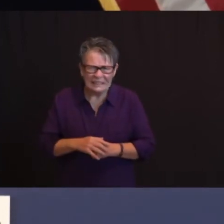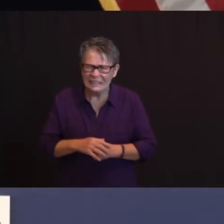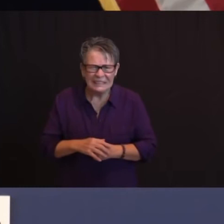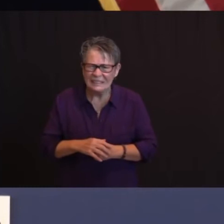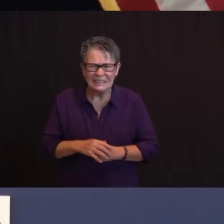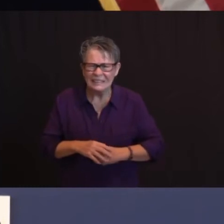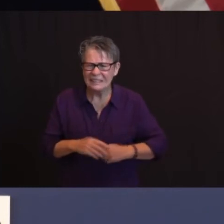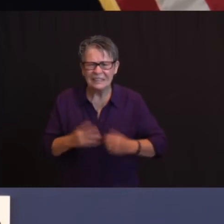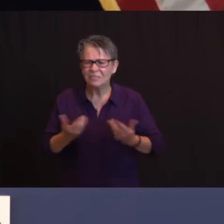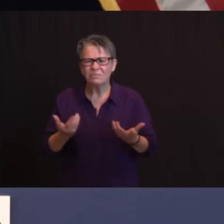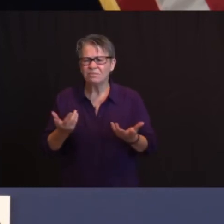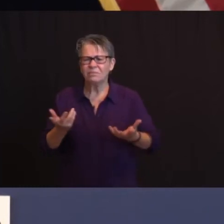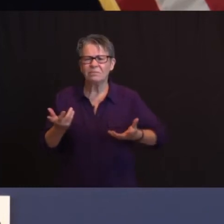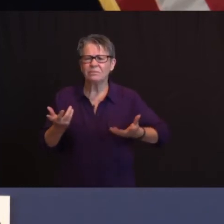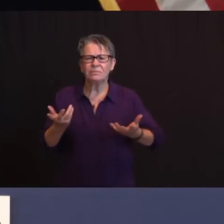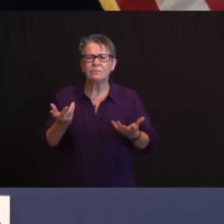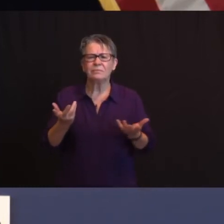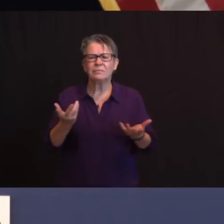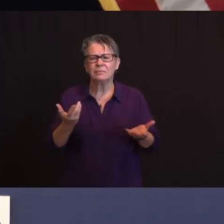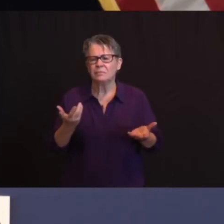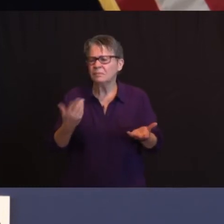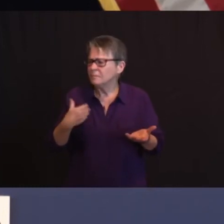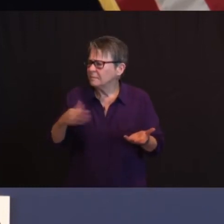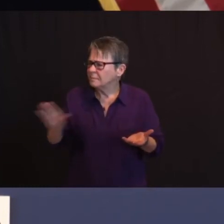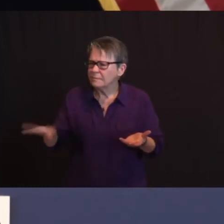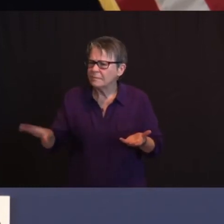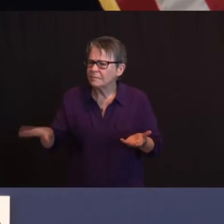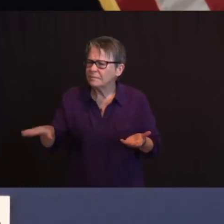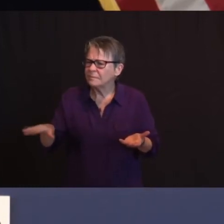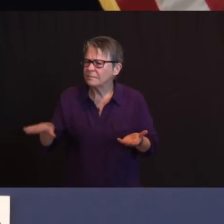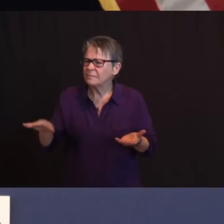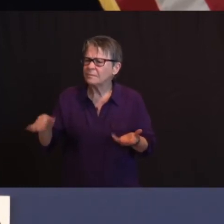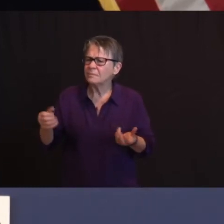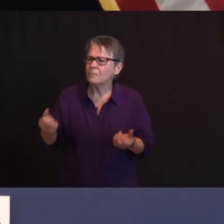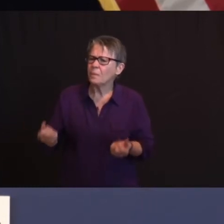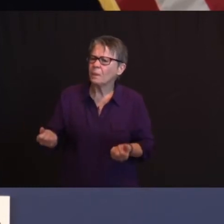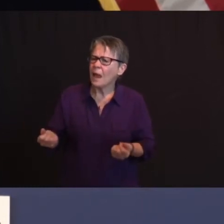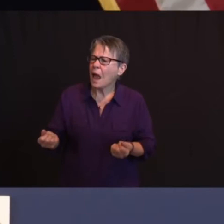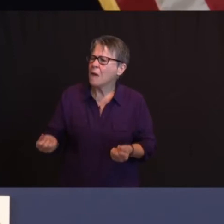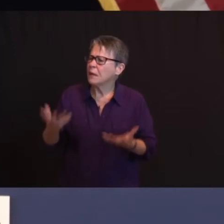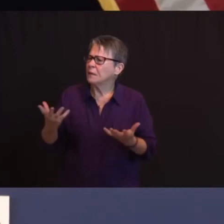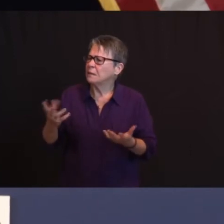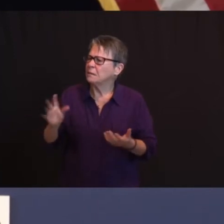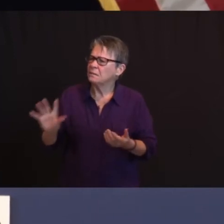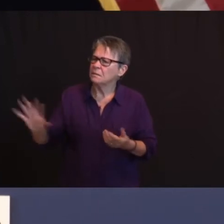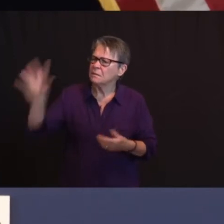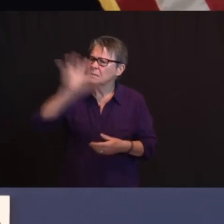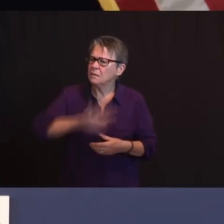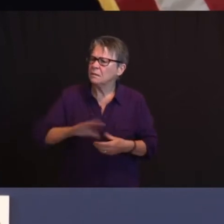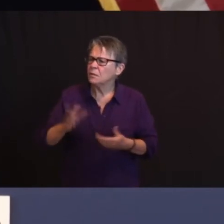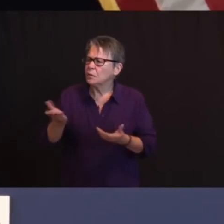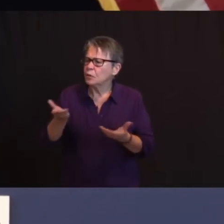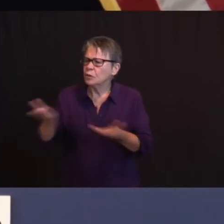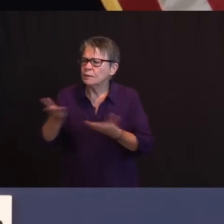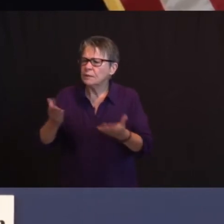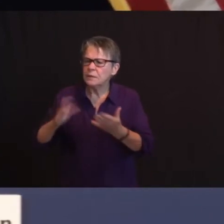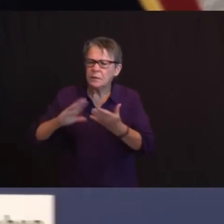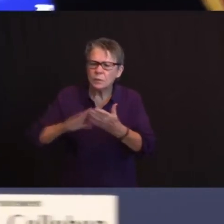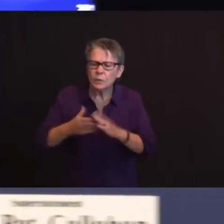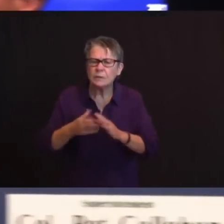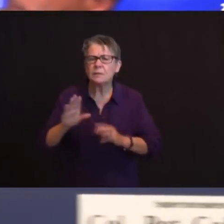serve 89 as the actual service amongst 500. So that's out of our 565 communities. So the burden